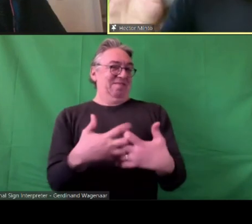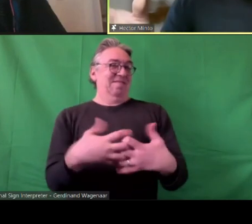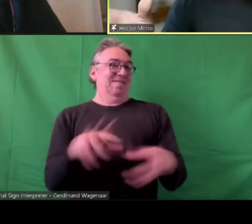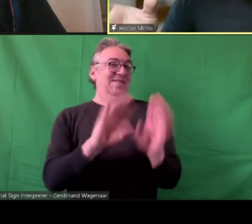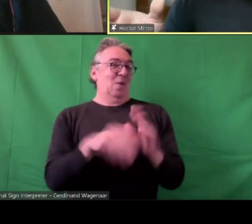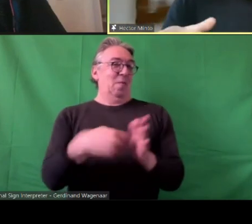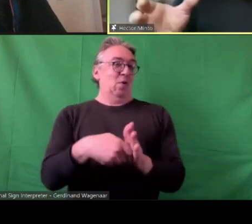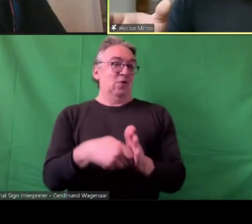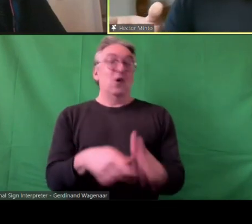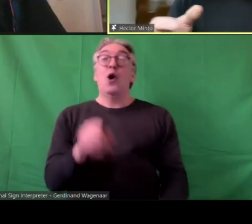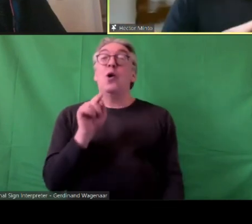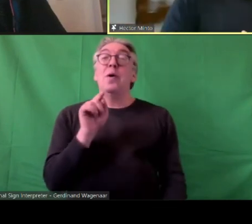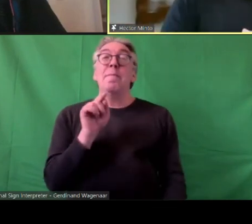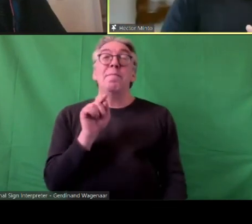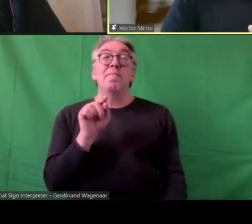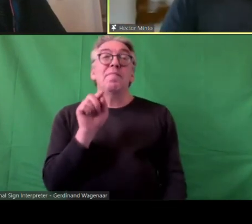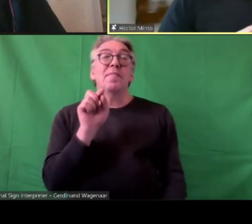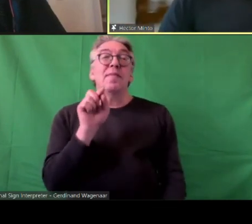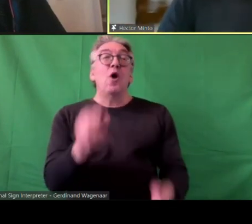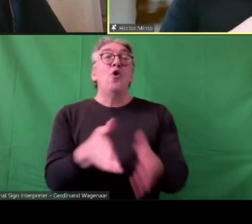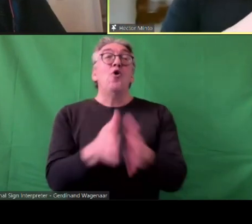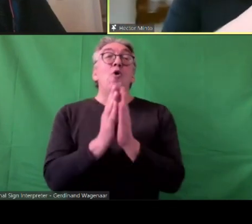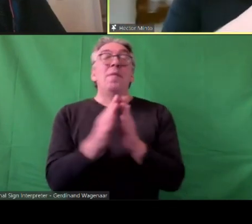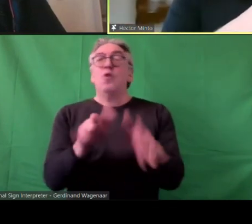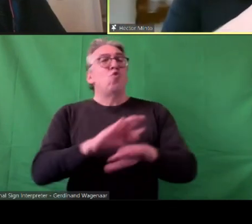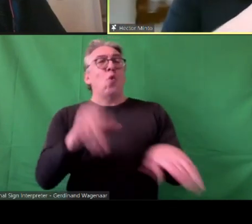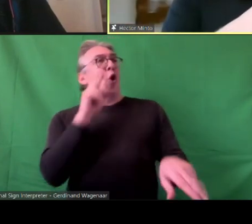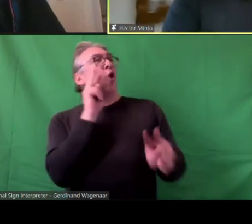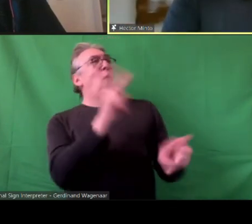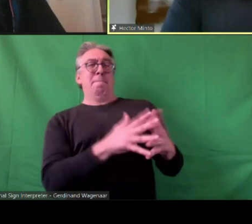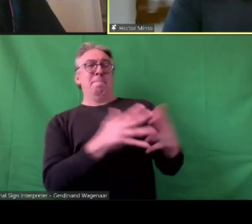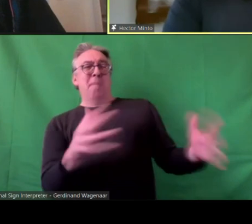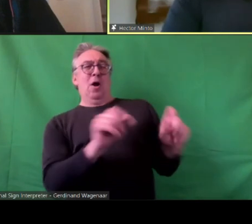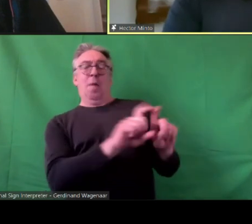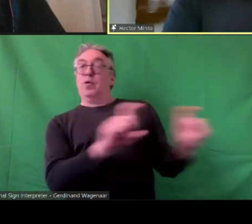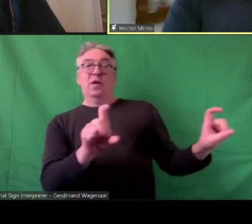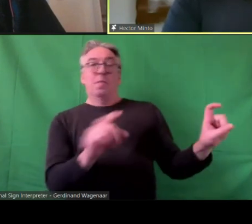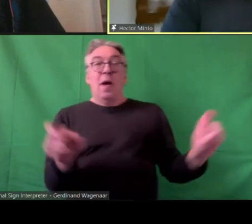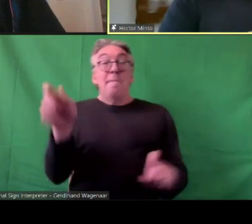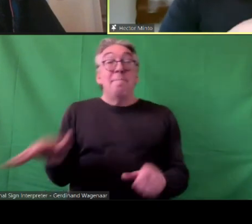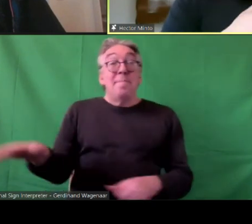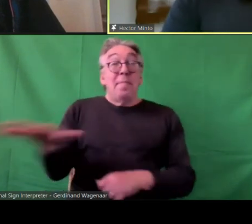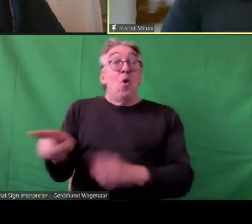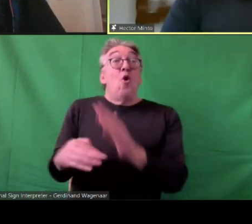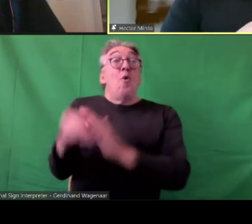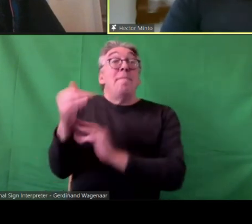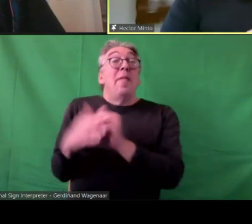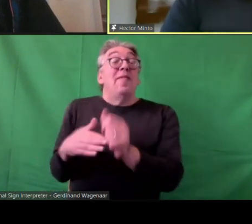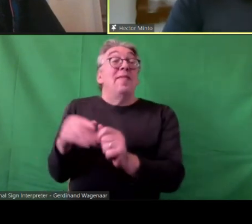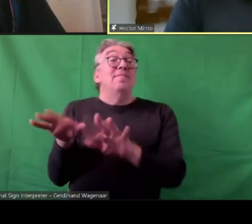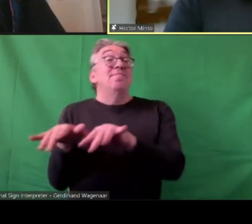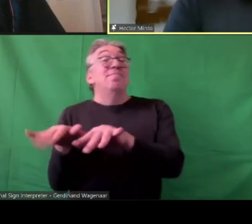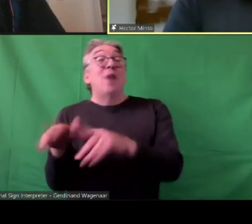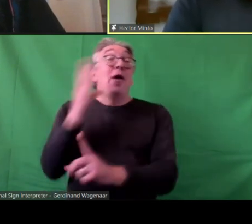and the magic, the assistive technology tools, but we also start to get the people building the digital experiences to start innovating as well